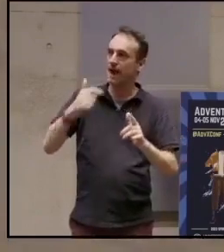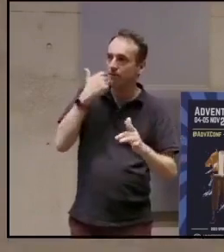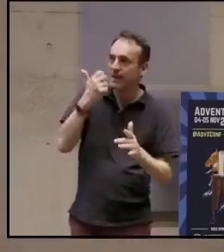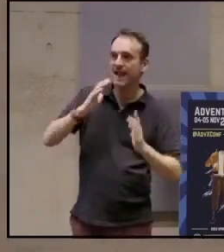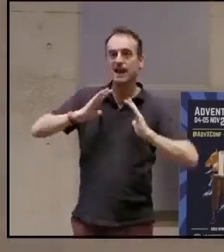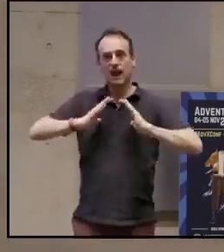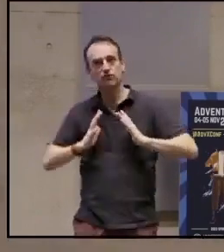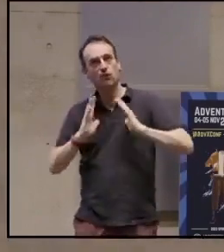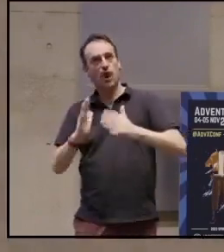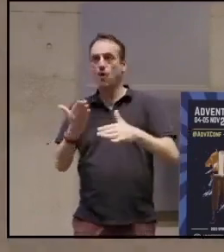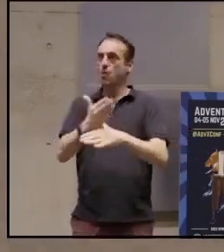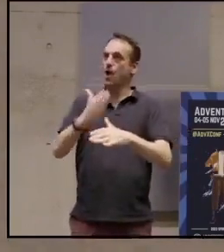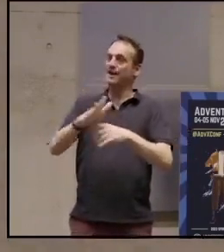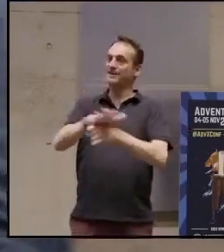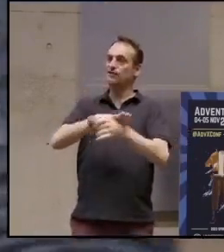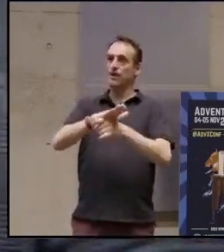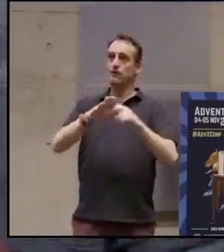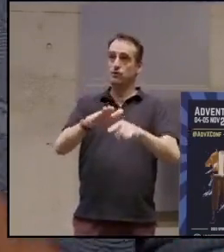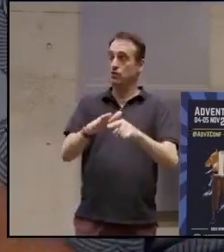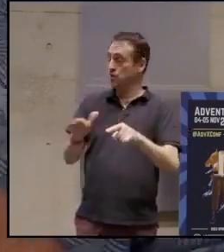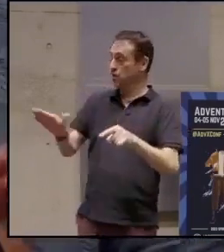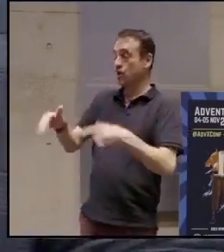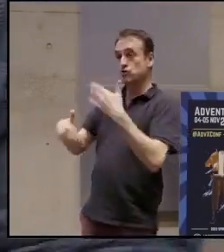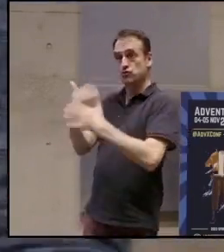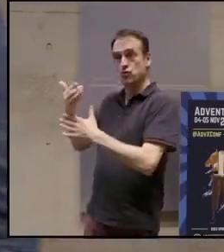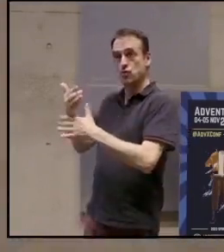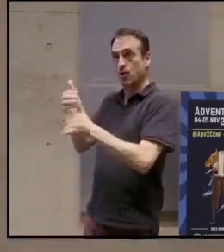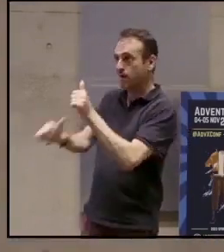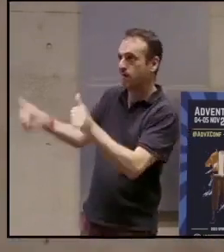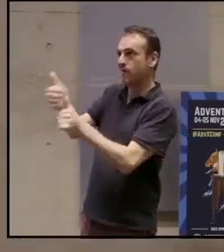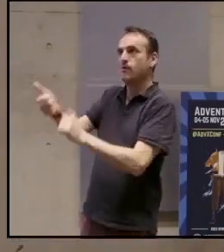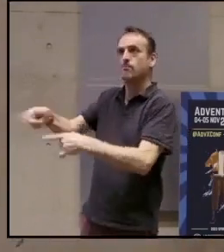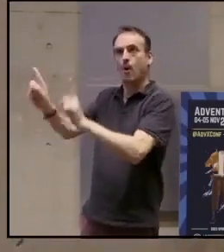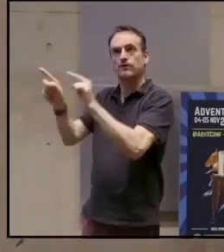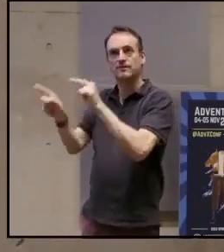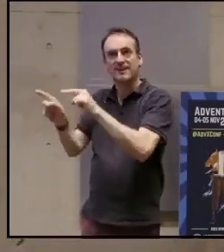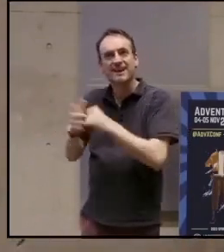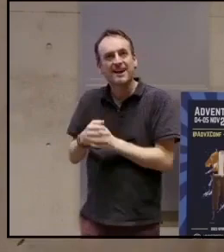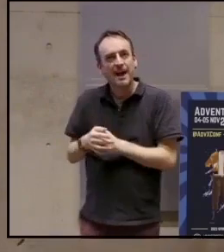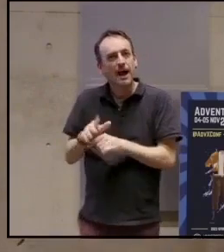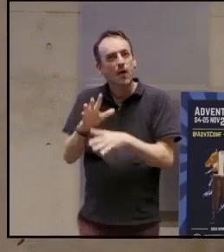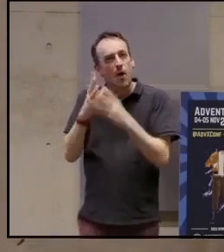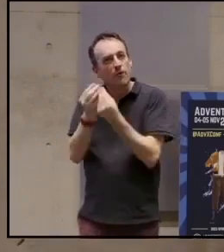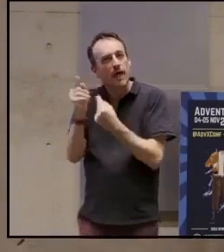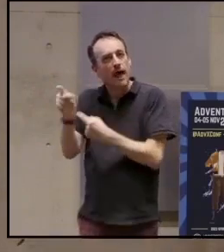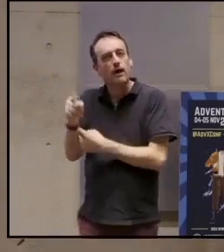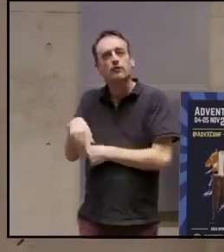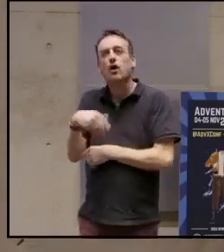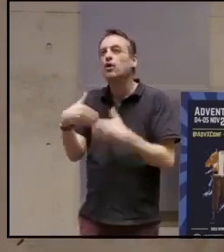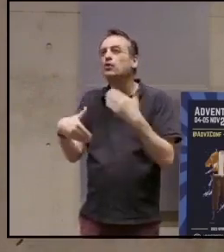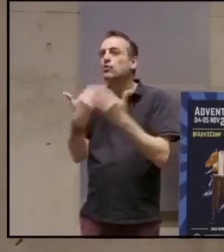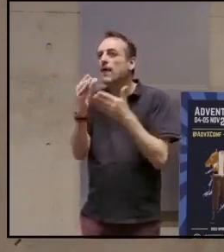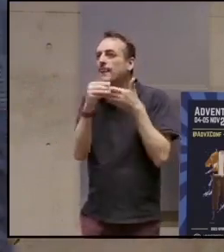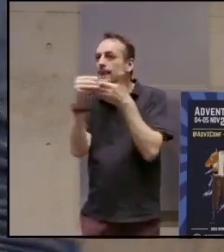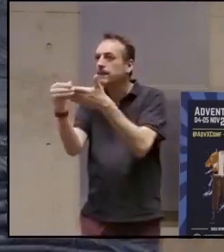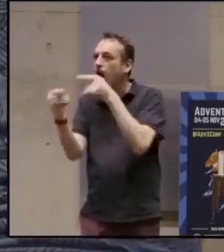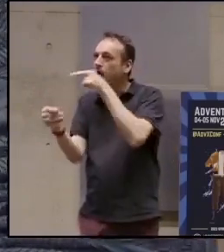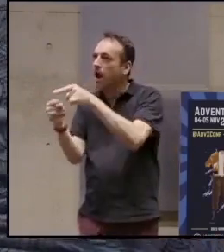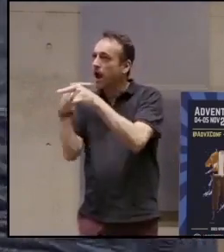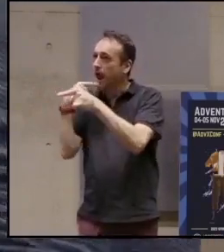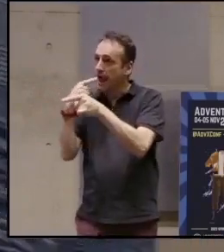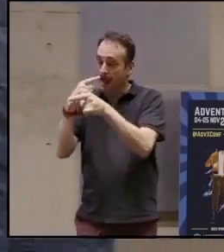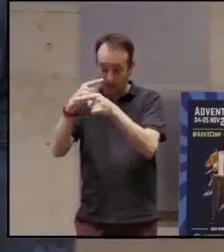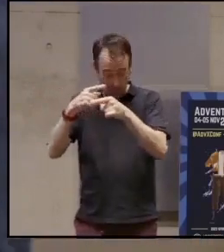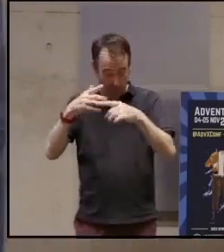in a fantasy RPG. In any of these, the nugget would be about a new leader representing change and success in a way that rapidly divides the old